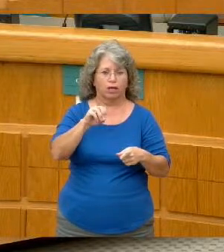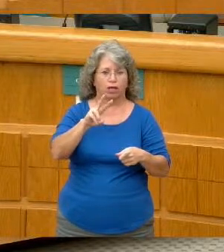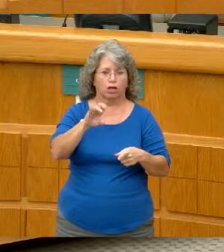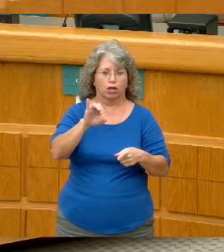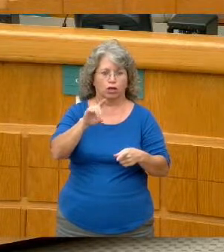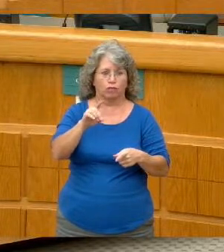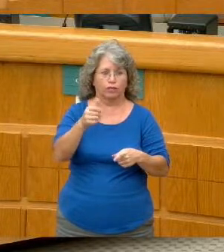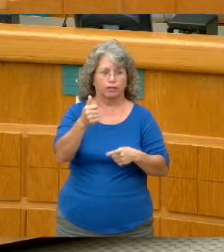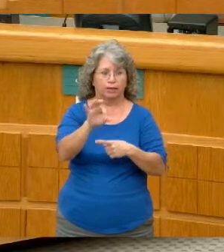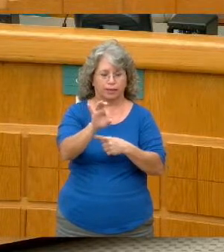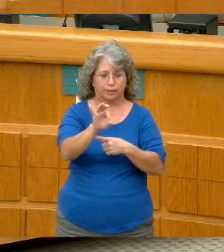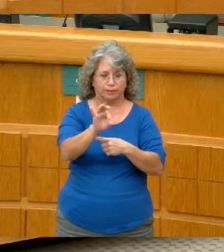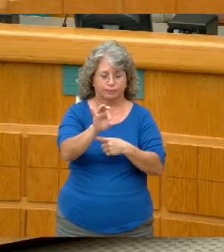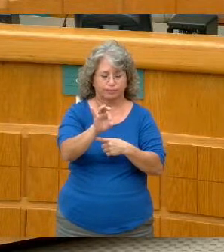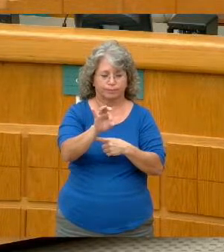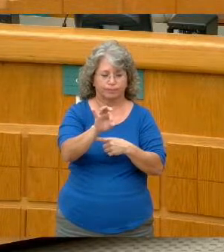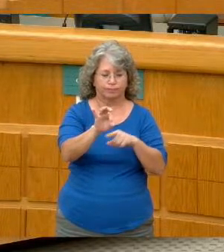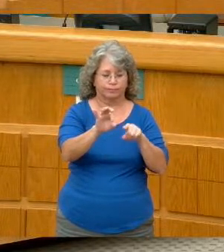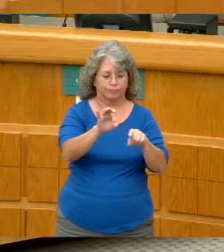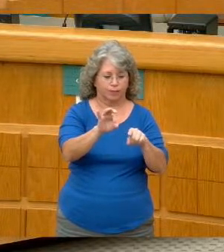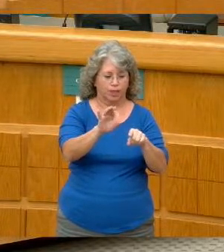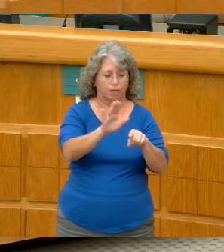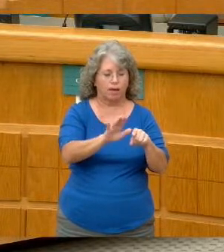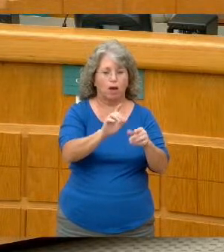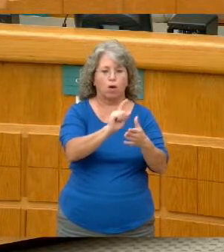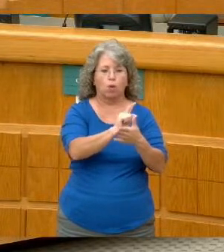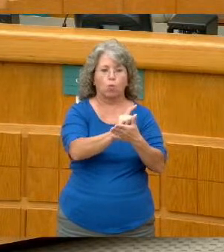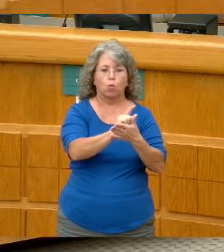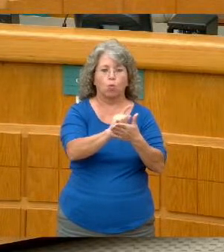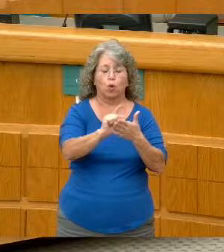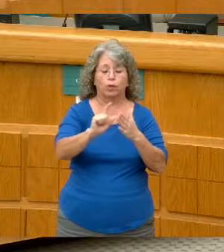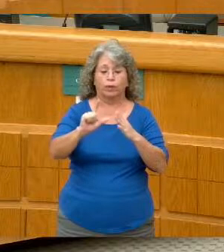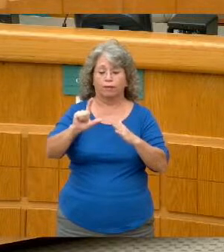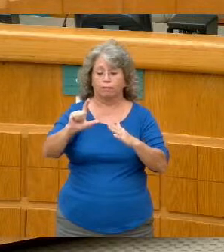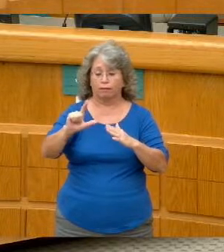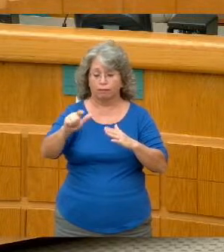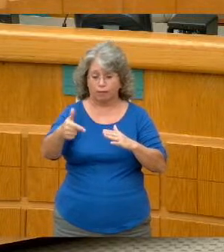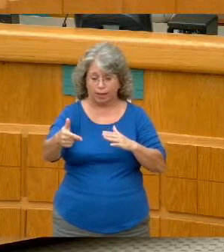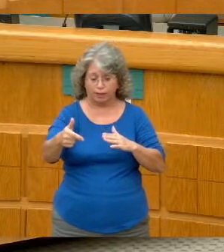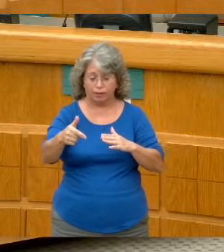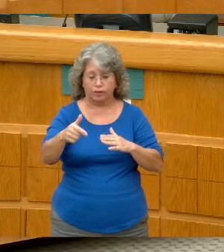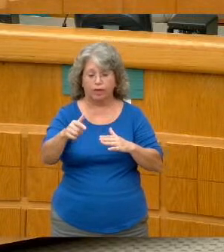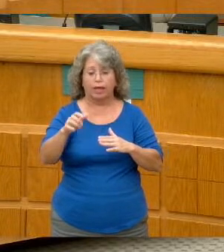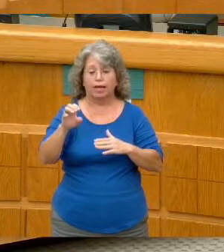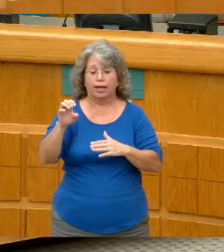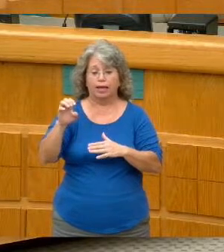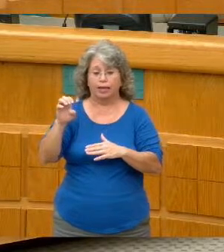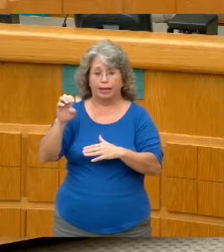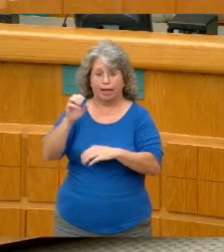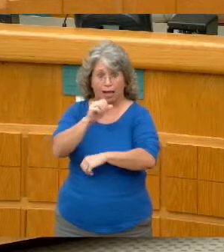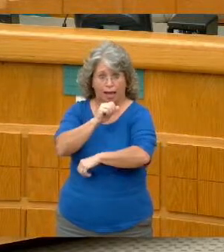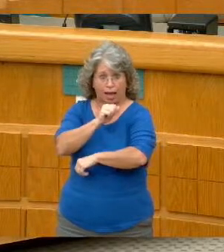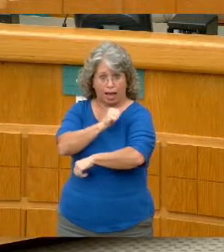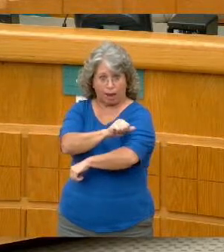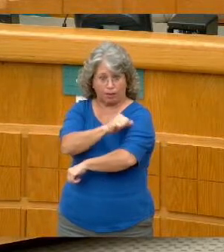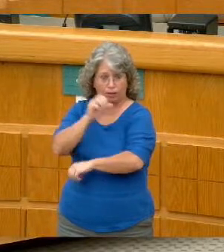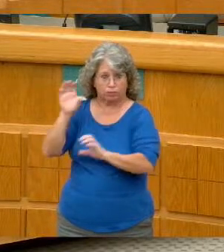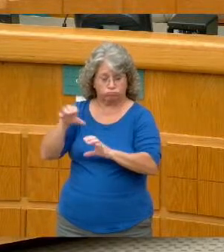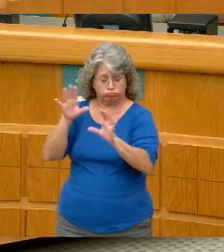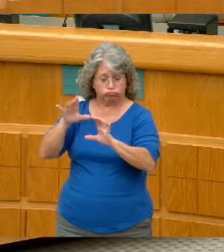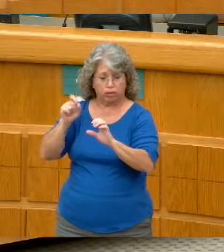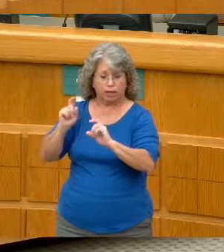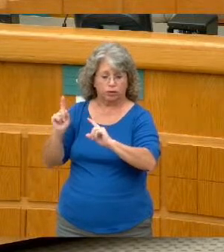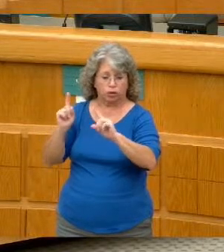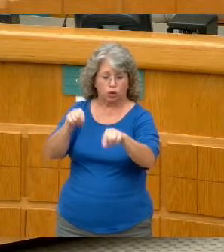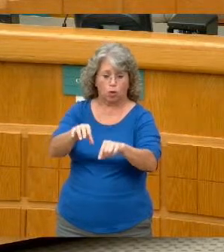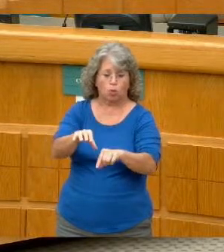COVID-19. About a week after the diagnosis, the baby was picked up by EMS at his home, and